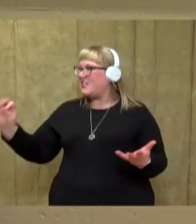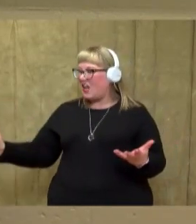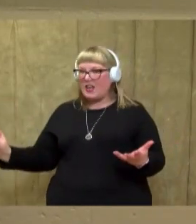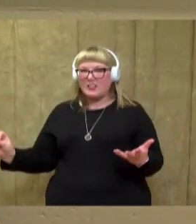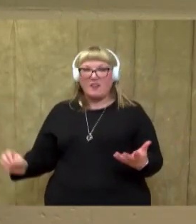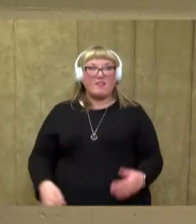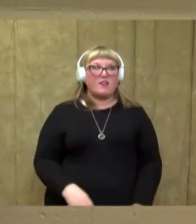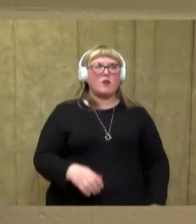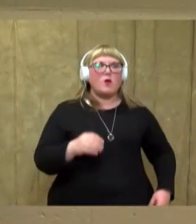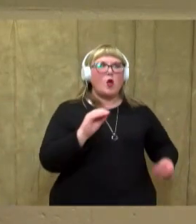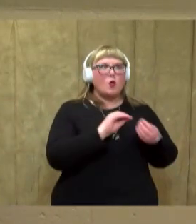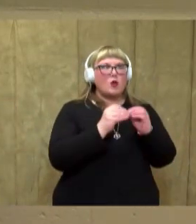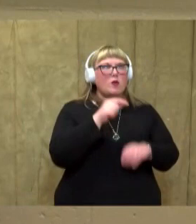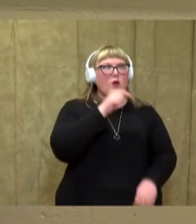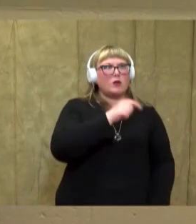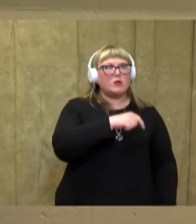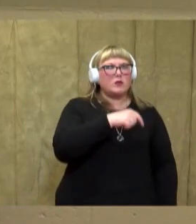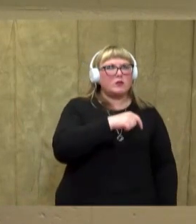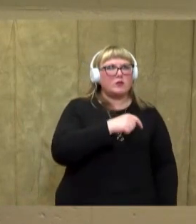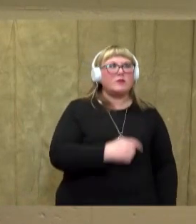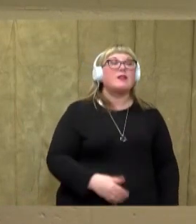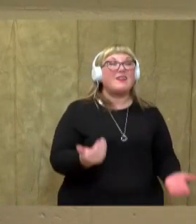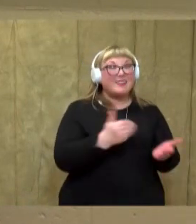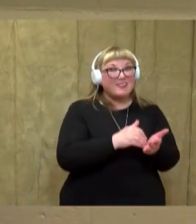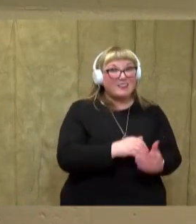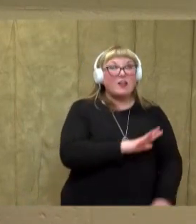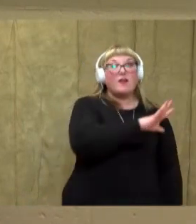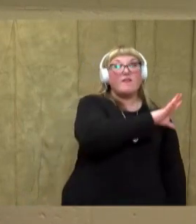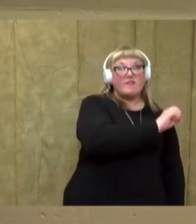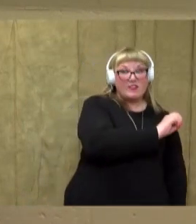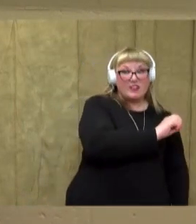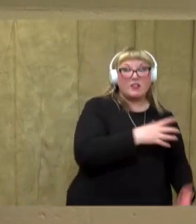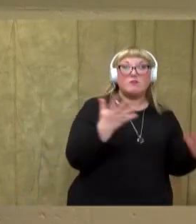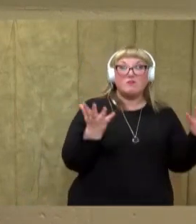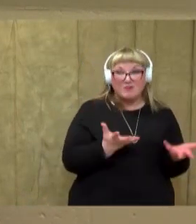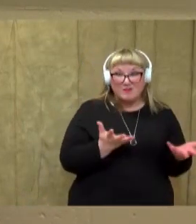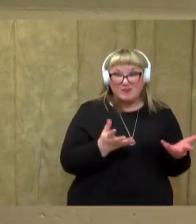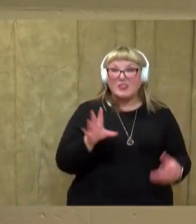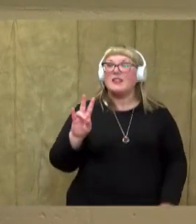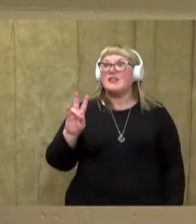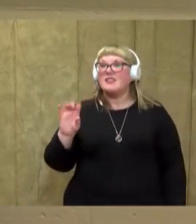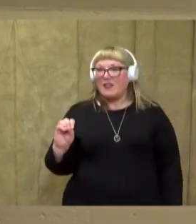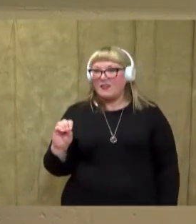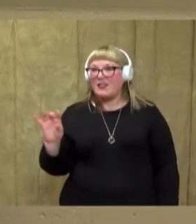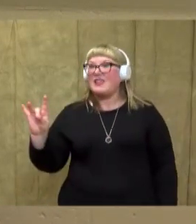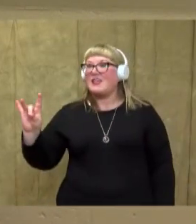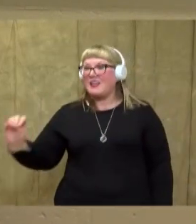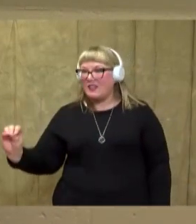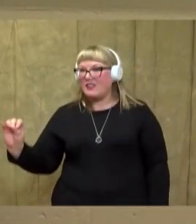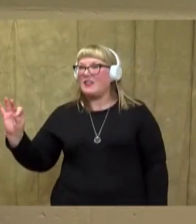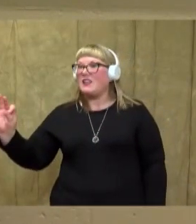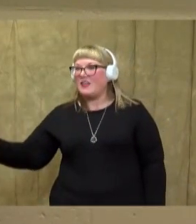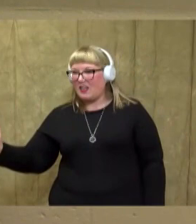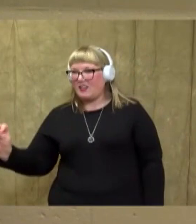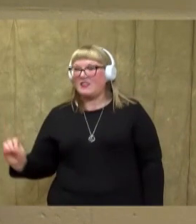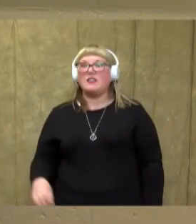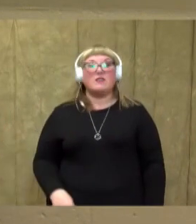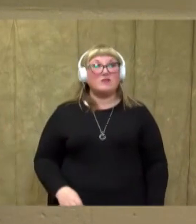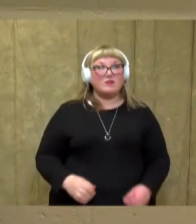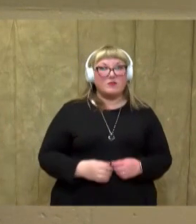90. What number did I leave out? Let's try that one again. 50, 70, 80, 90.